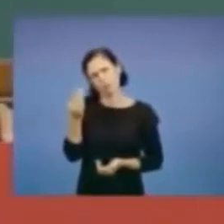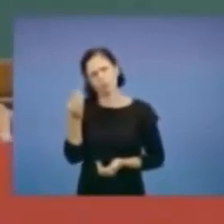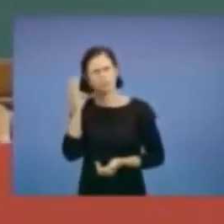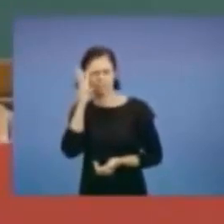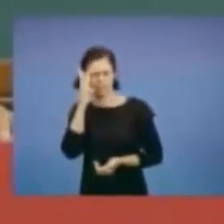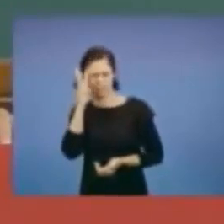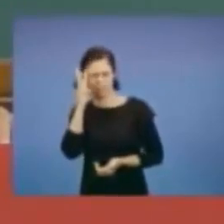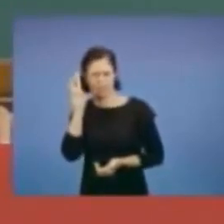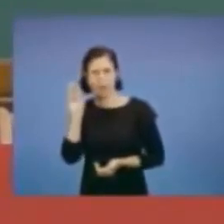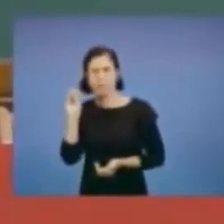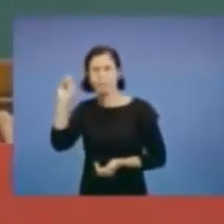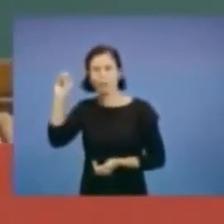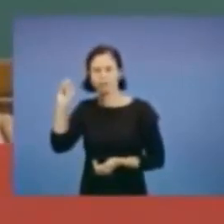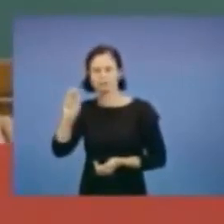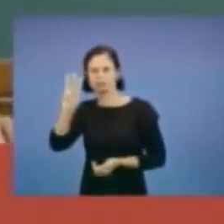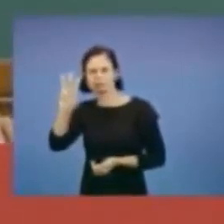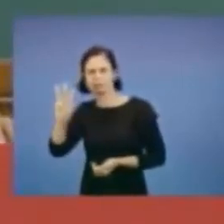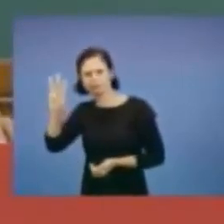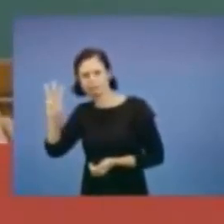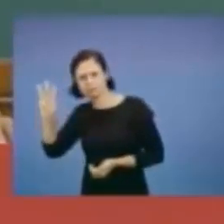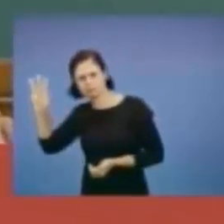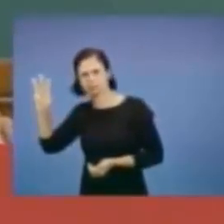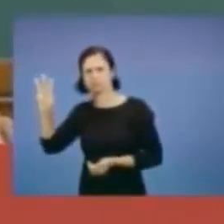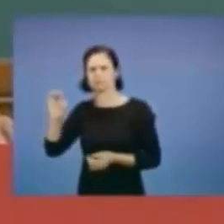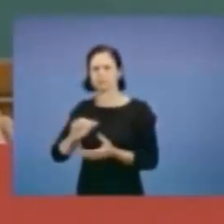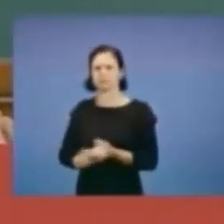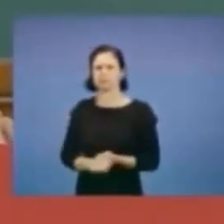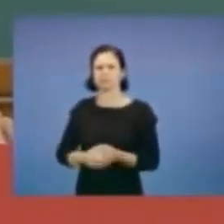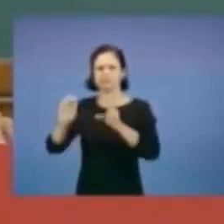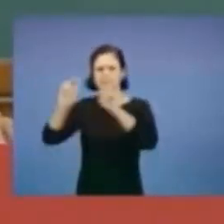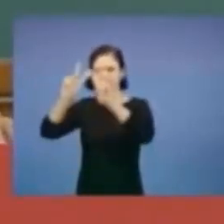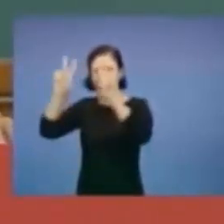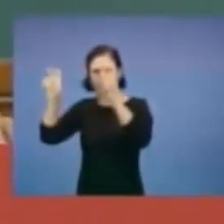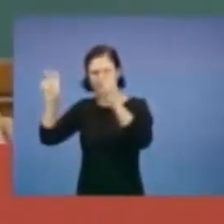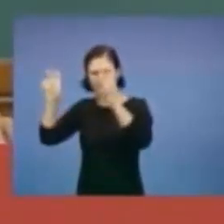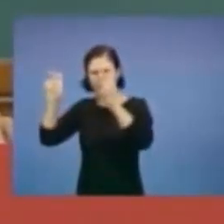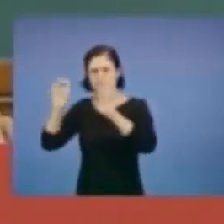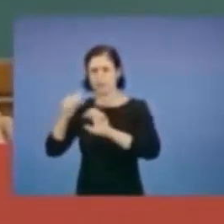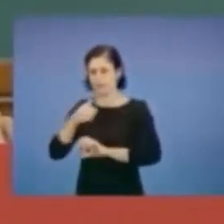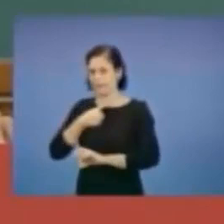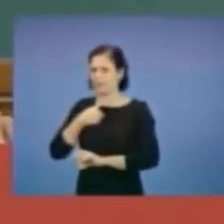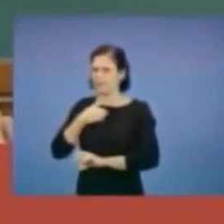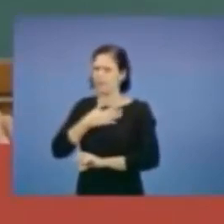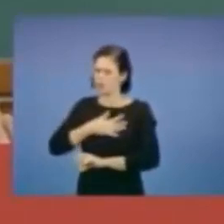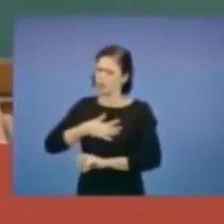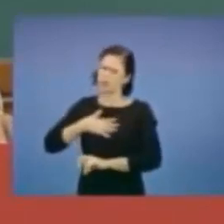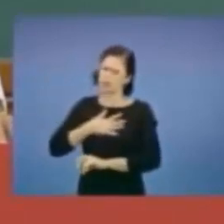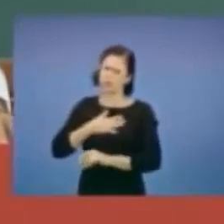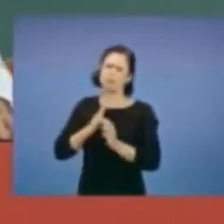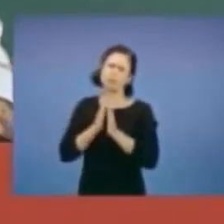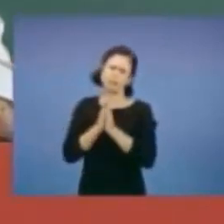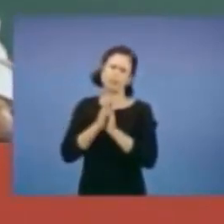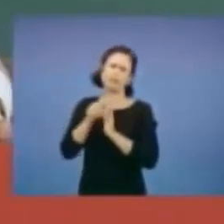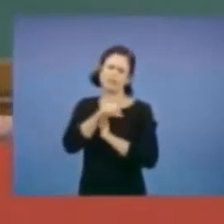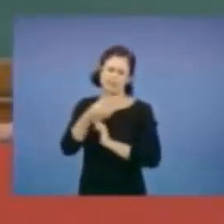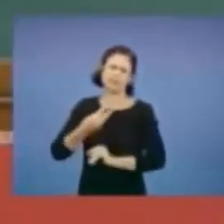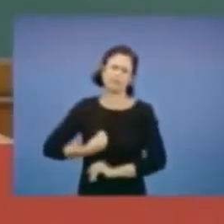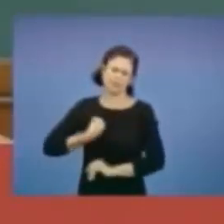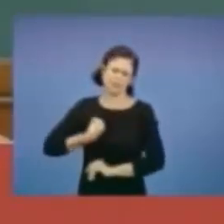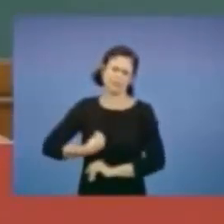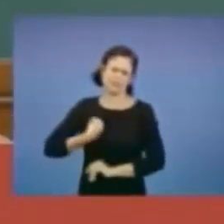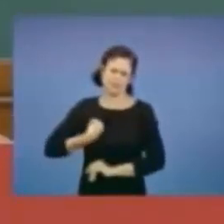tomorrow, on the next day, on the satellite, the subject that I would like you, brethren, to